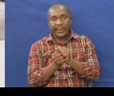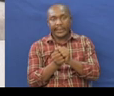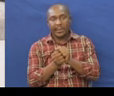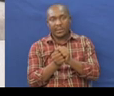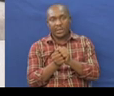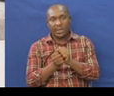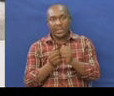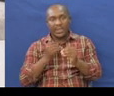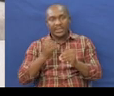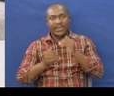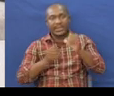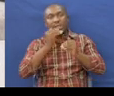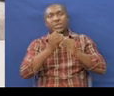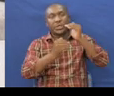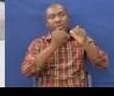research.